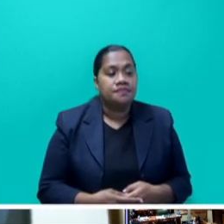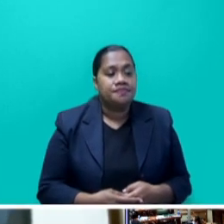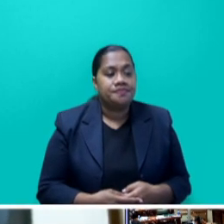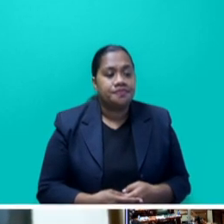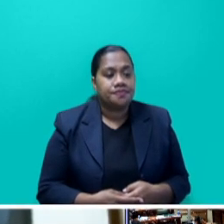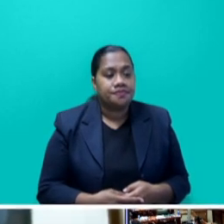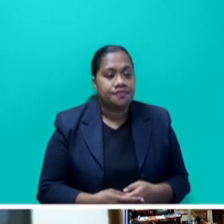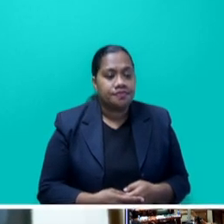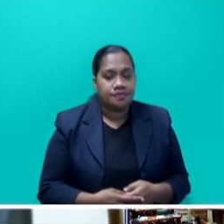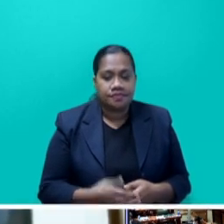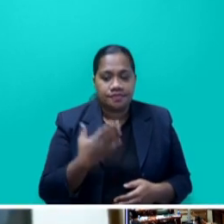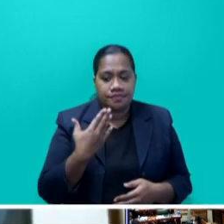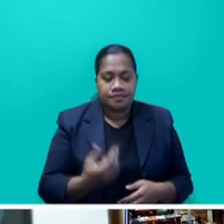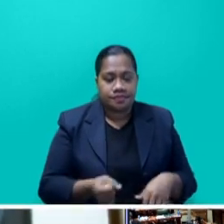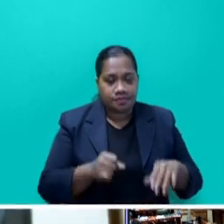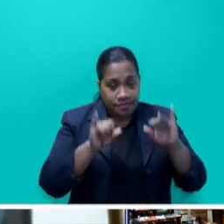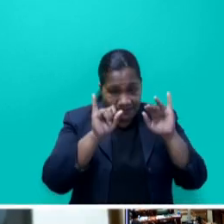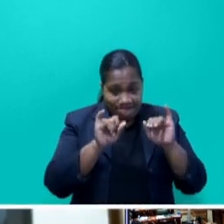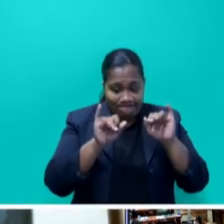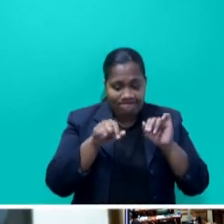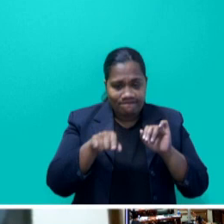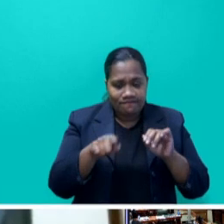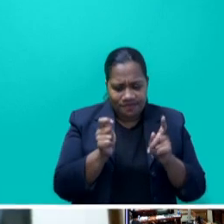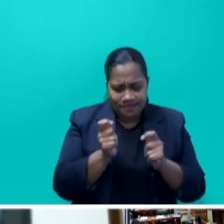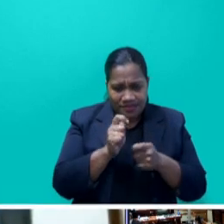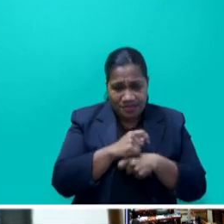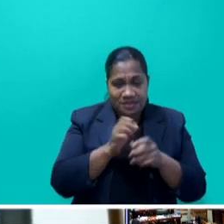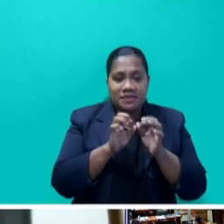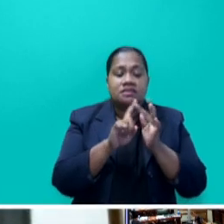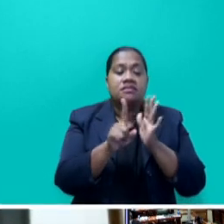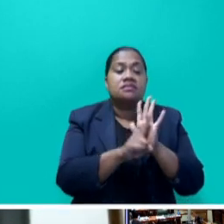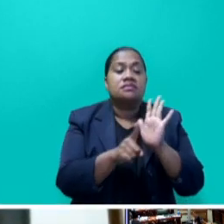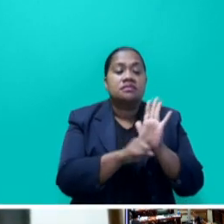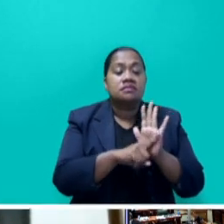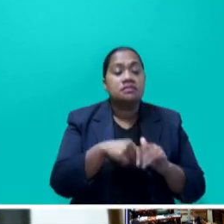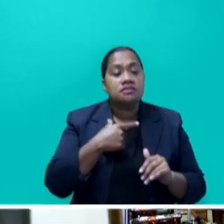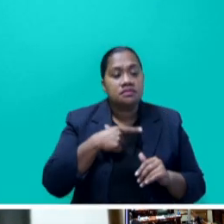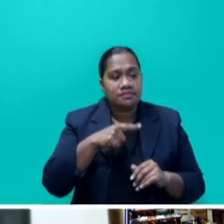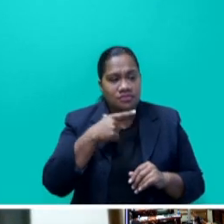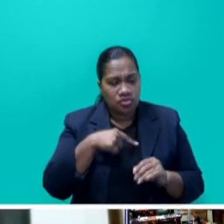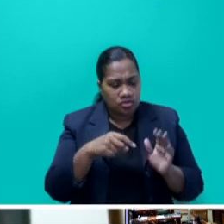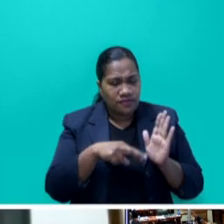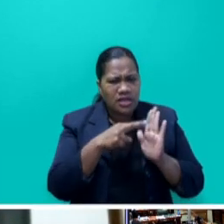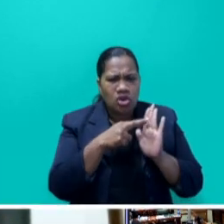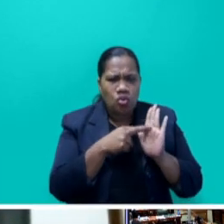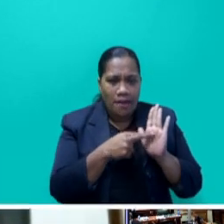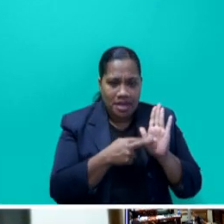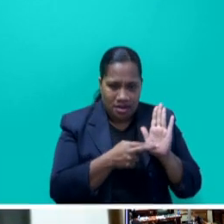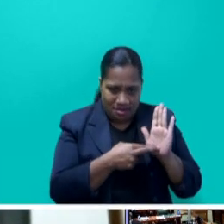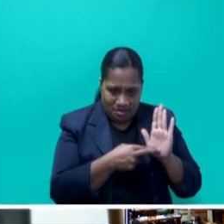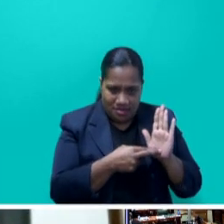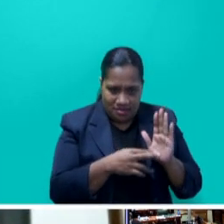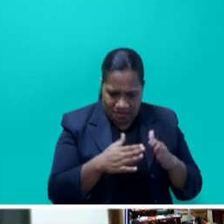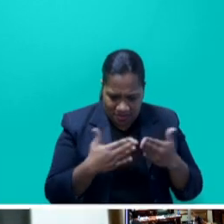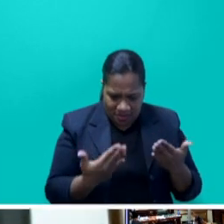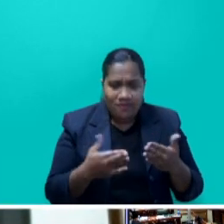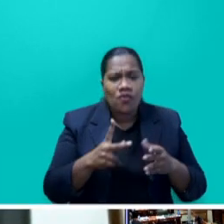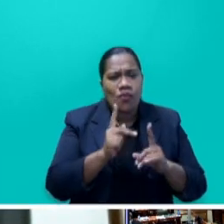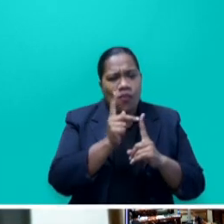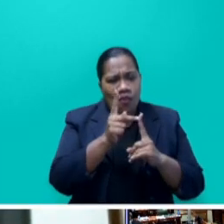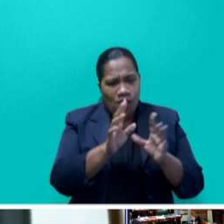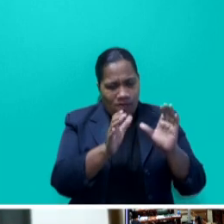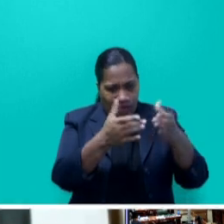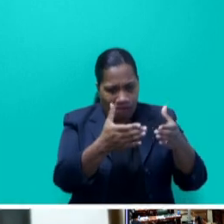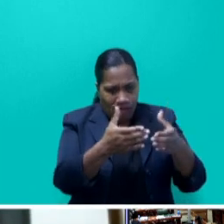an issue with this particular amendment bill because of the requirement now for political parties